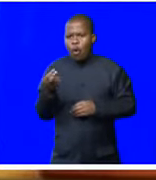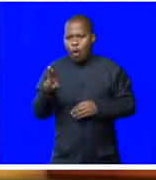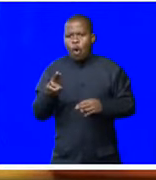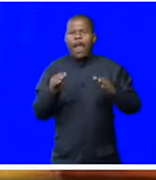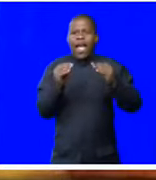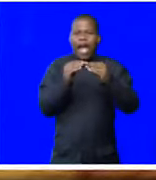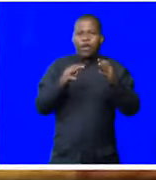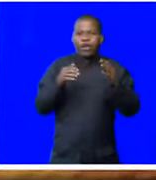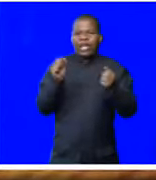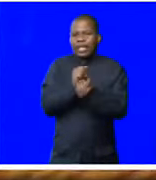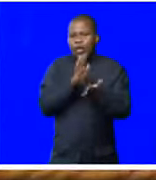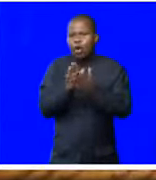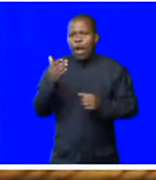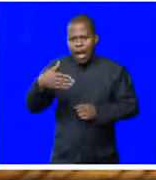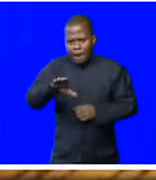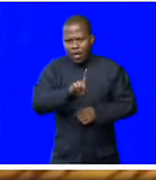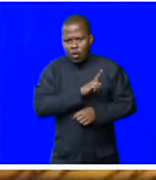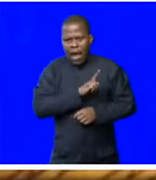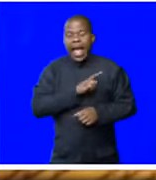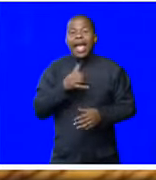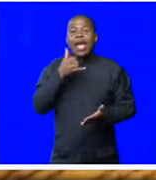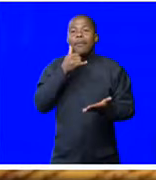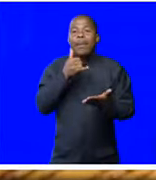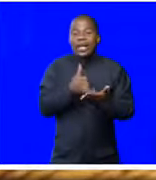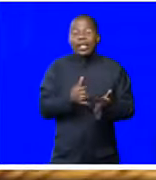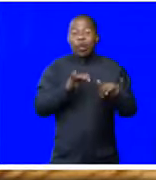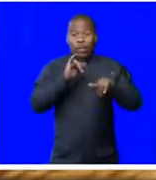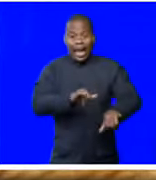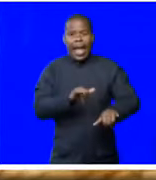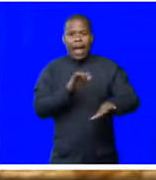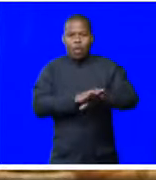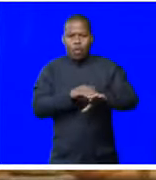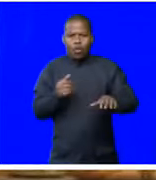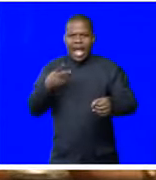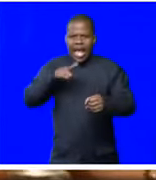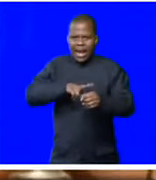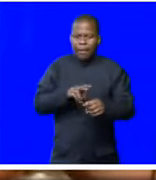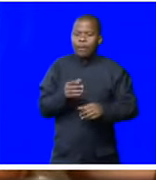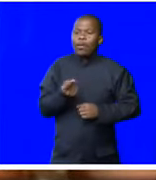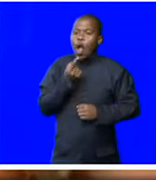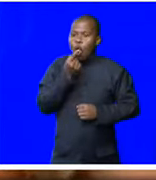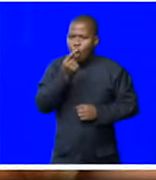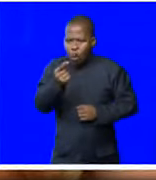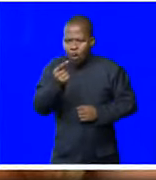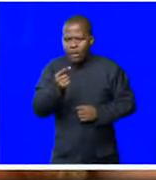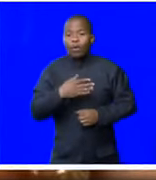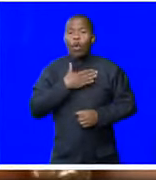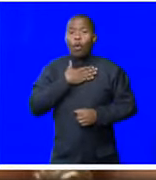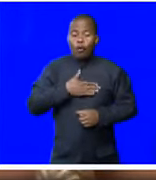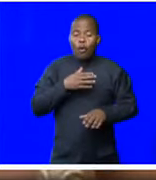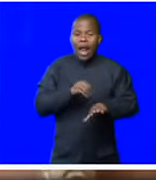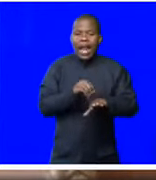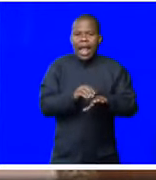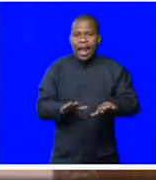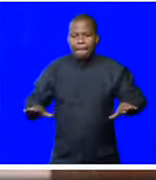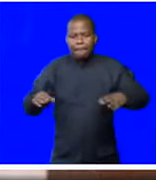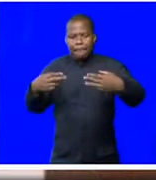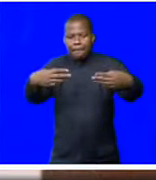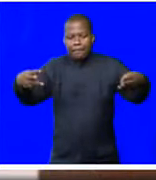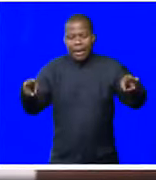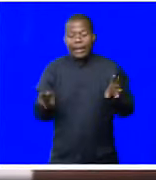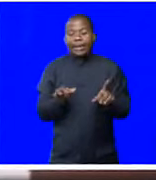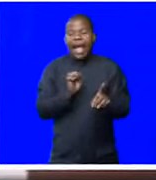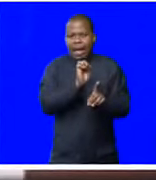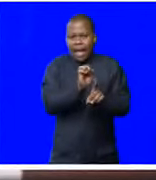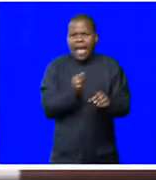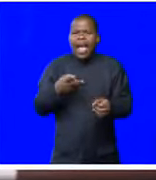farm illegally. Bennett prays that the High Court will return to him his land. He continues to add that talks